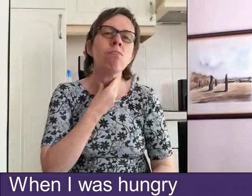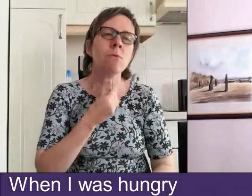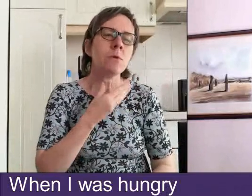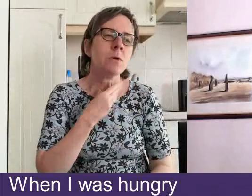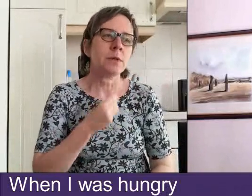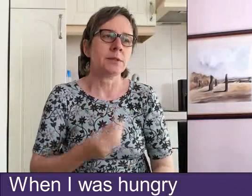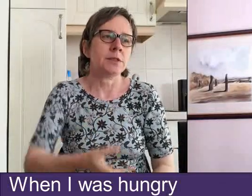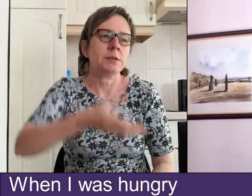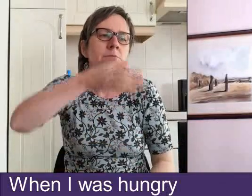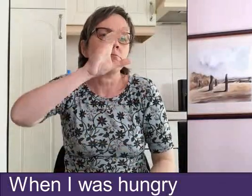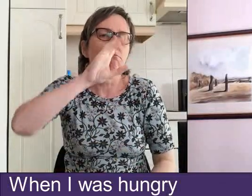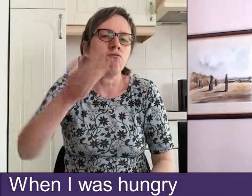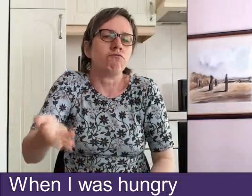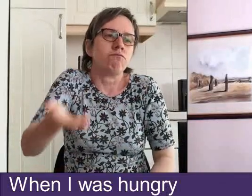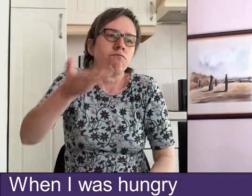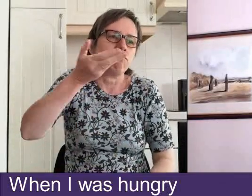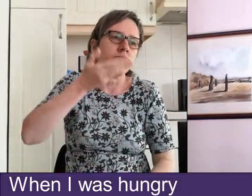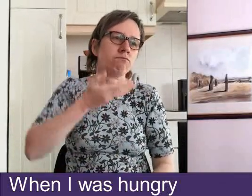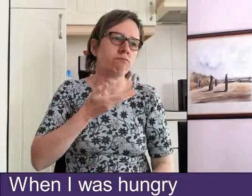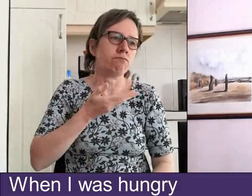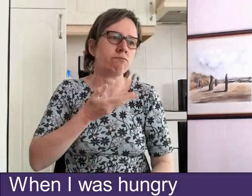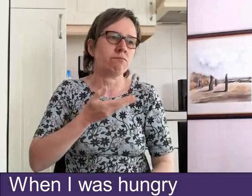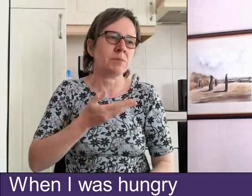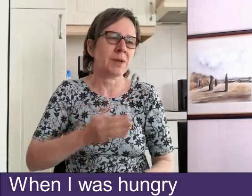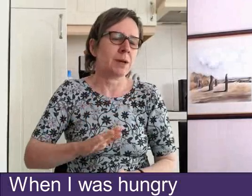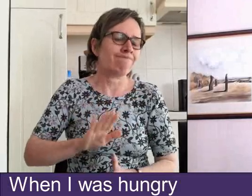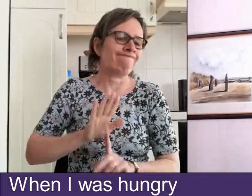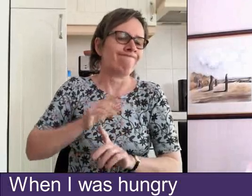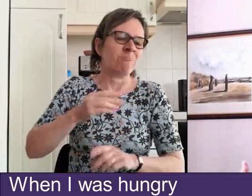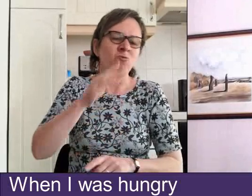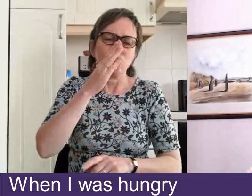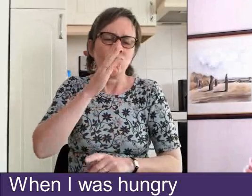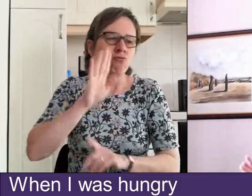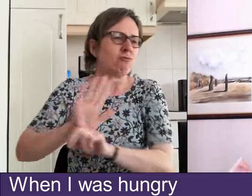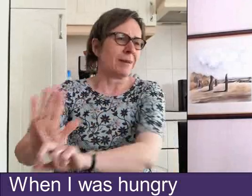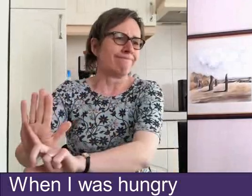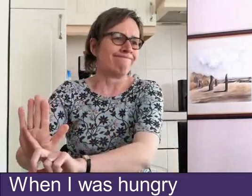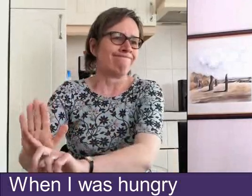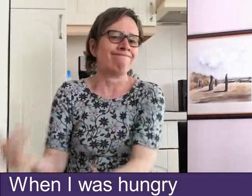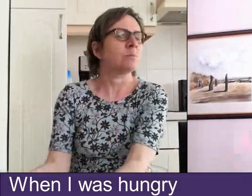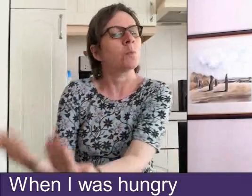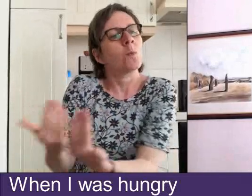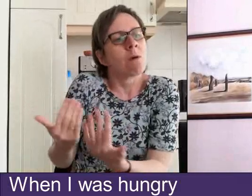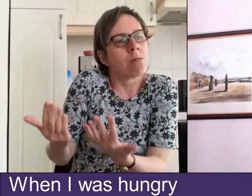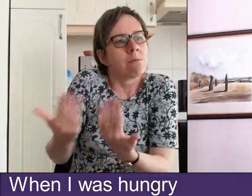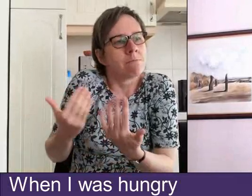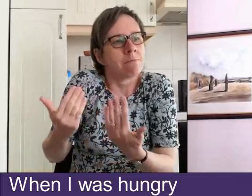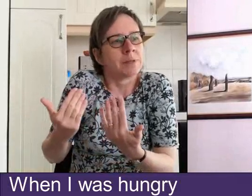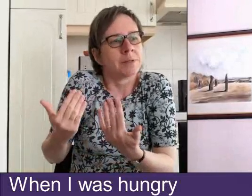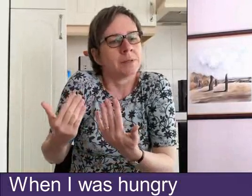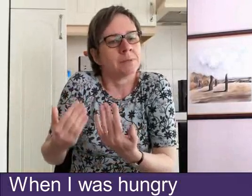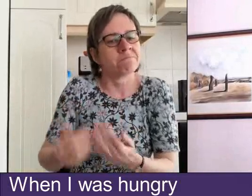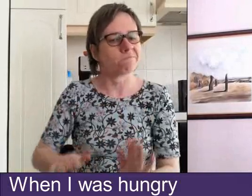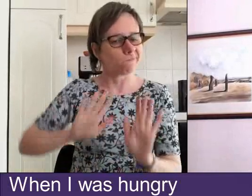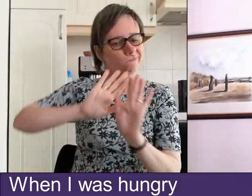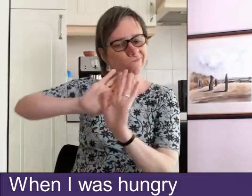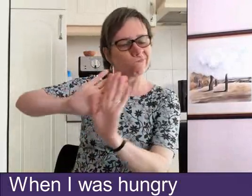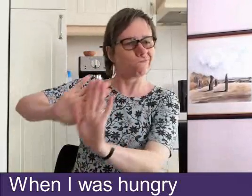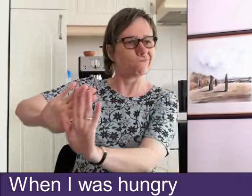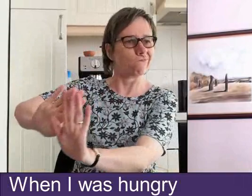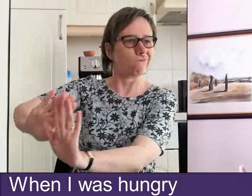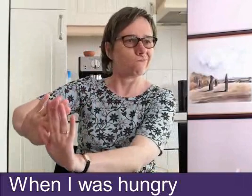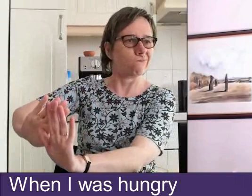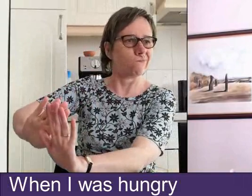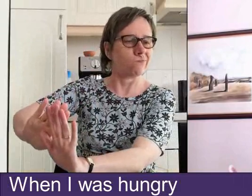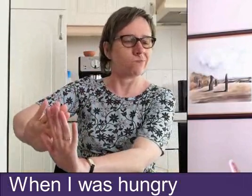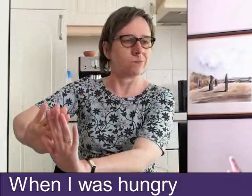When I was thirsty, did you give me a drink and I had cider? Did you welcome me, or did